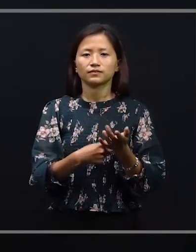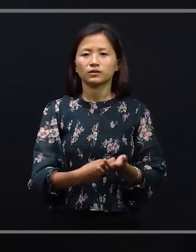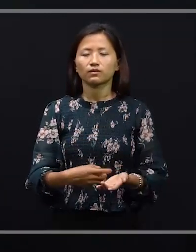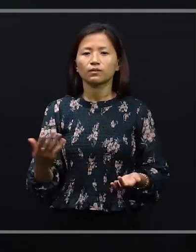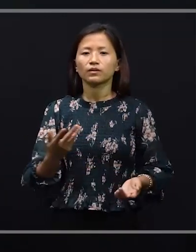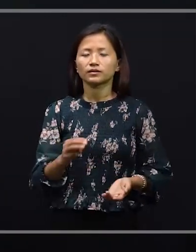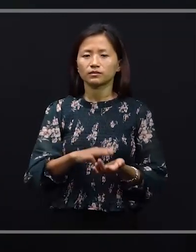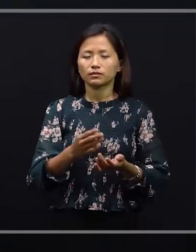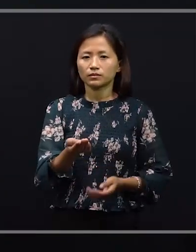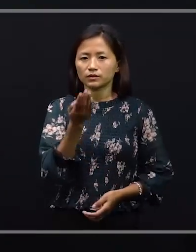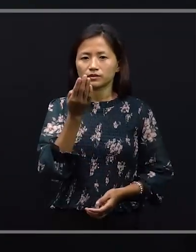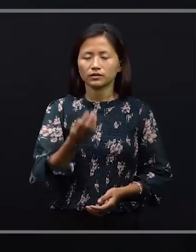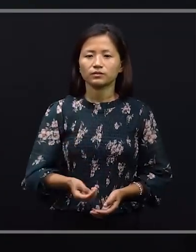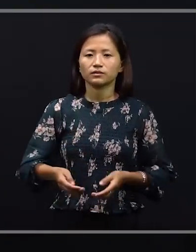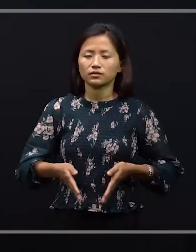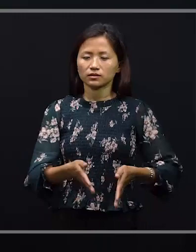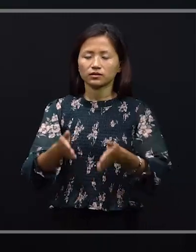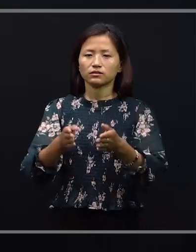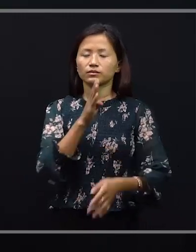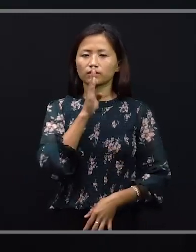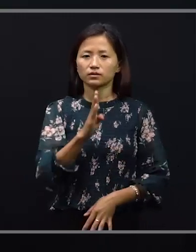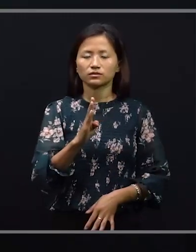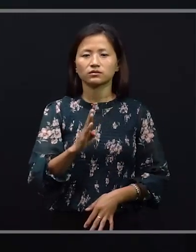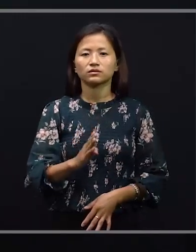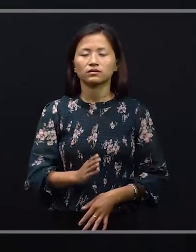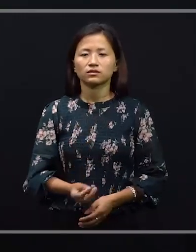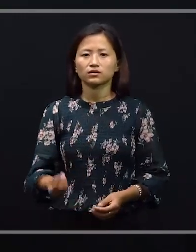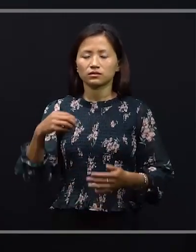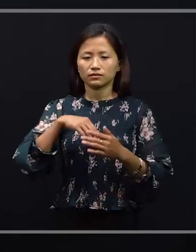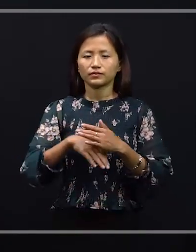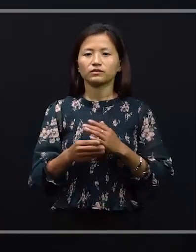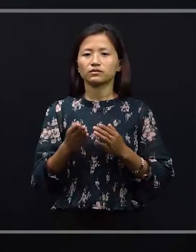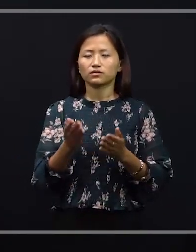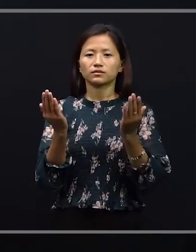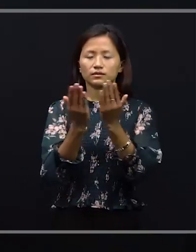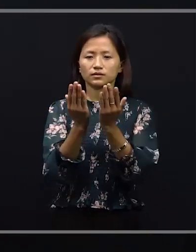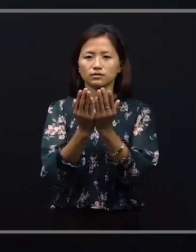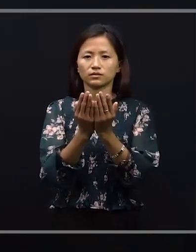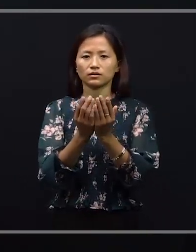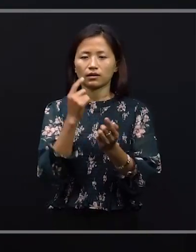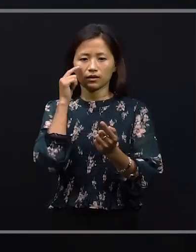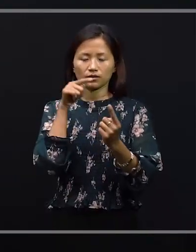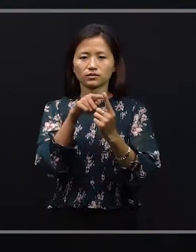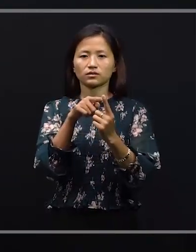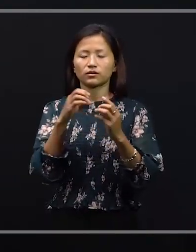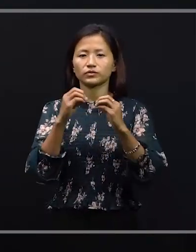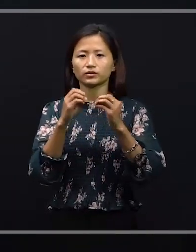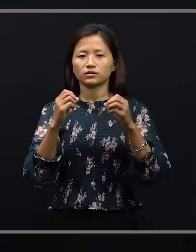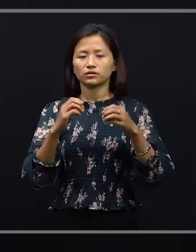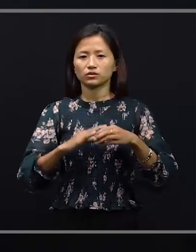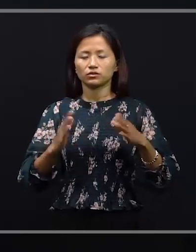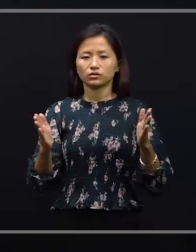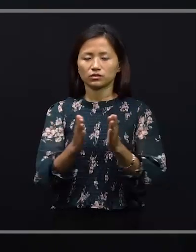they formed this Muslim League was because, okay, in your textbook we have the aims and objective. That is, number one is